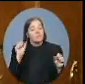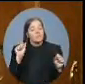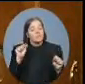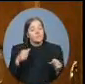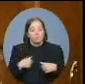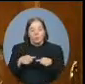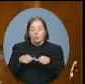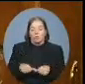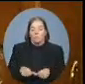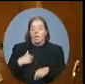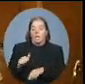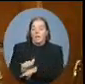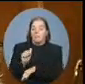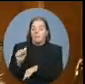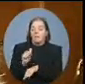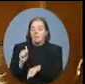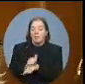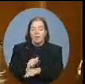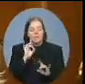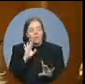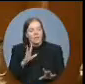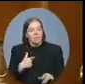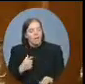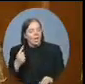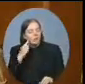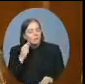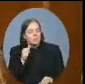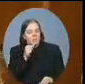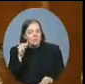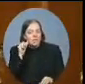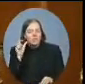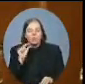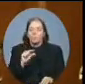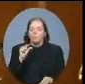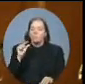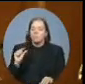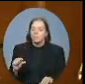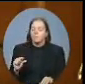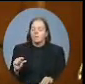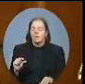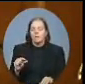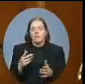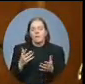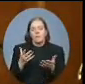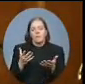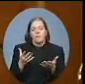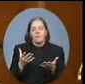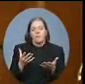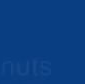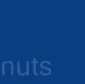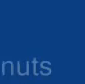yesterday of the government's plans to destroy the very foundation of federal environmental protection.